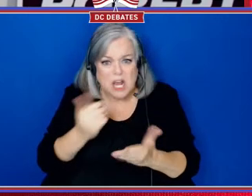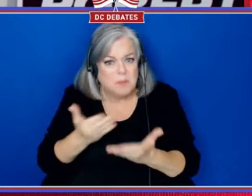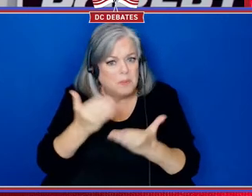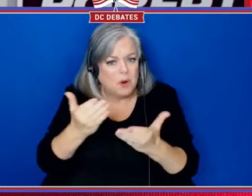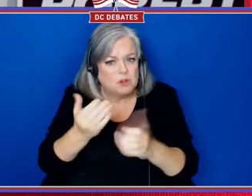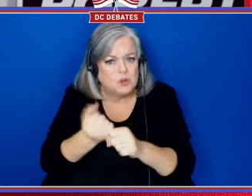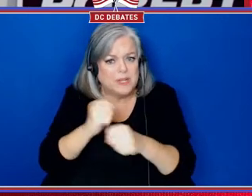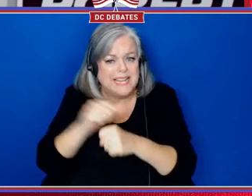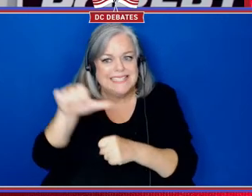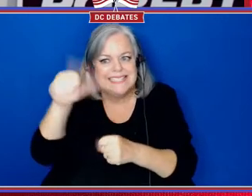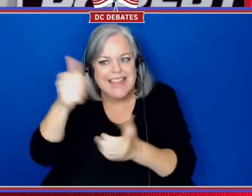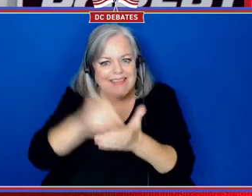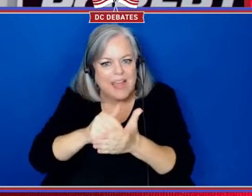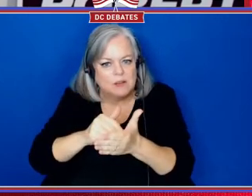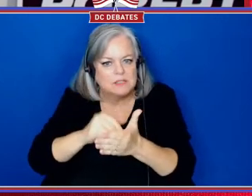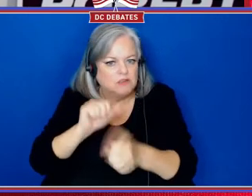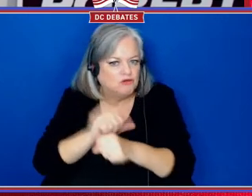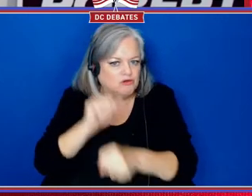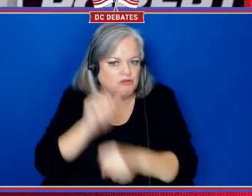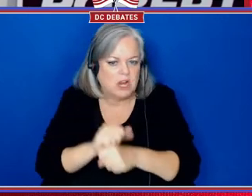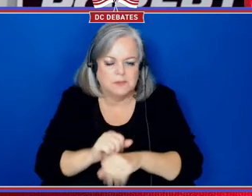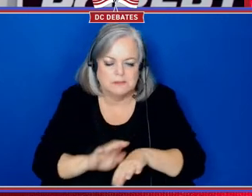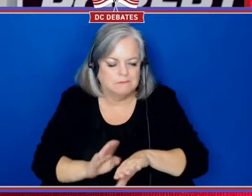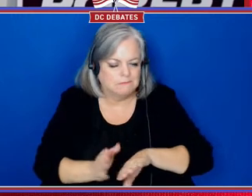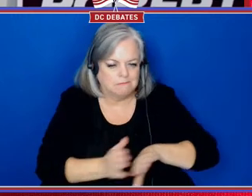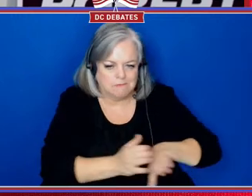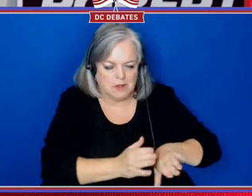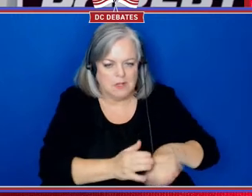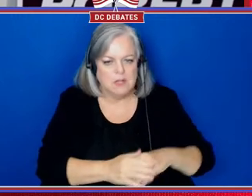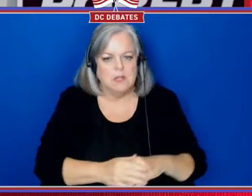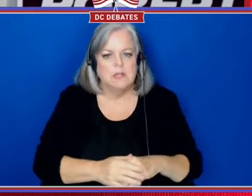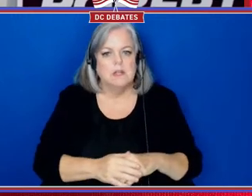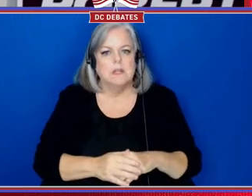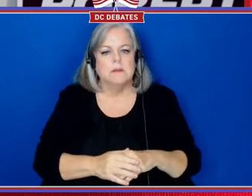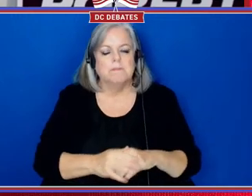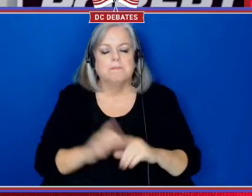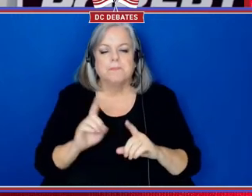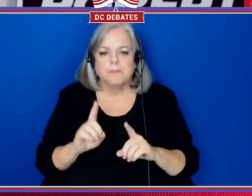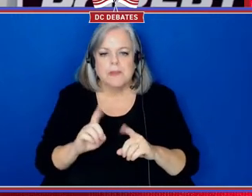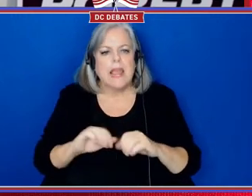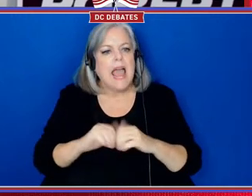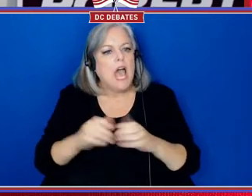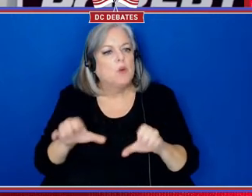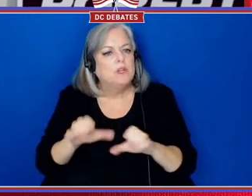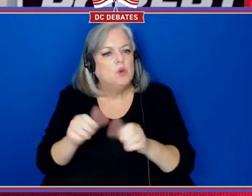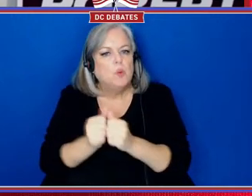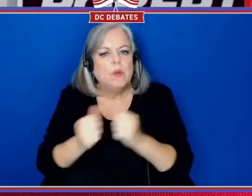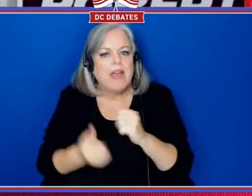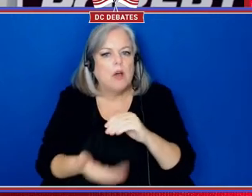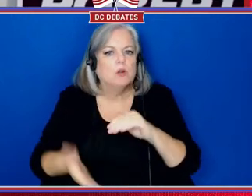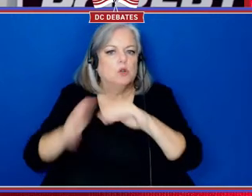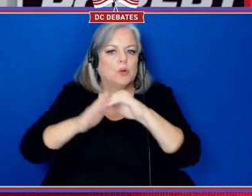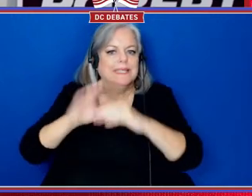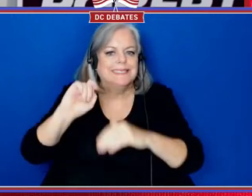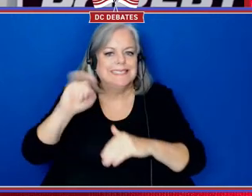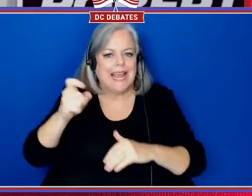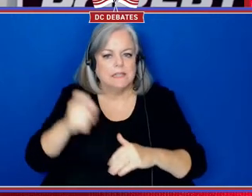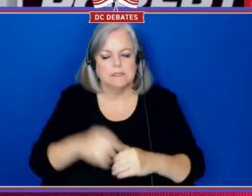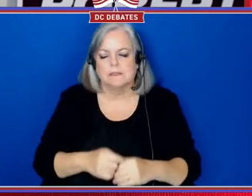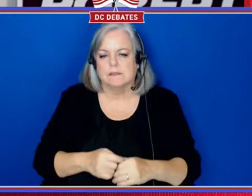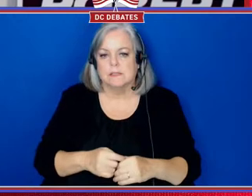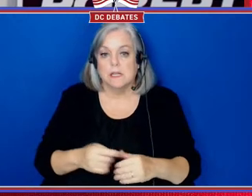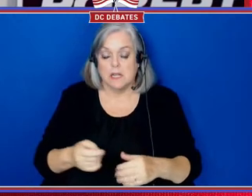think we can put that one to bed. But here's how we do that without raising taxes. We get a mayor like me who will focus on government efficiency. This